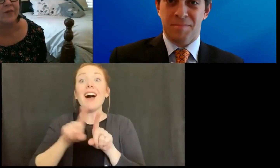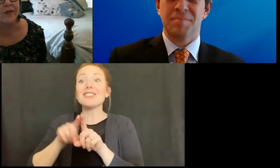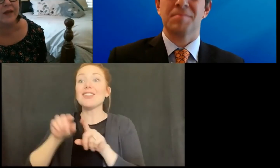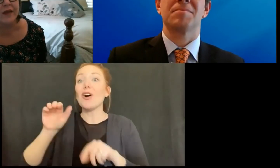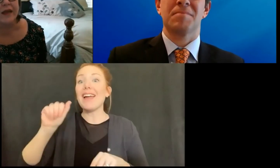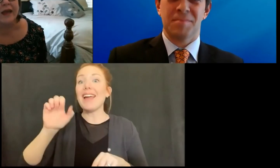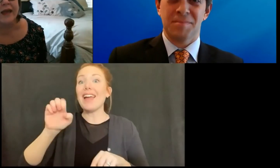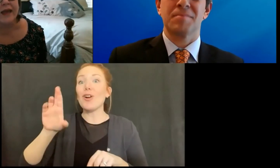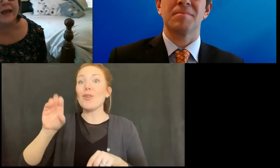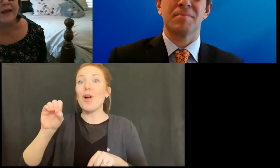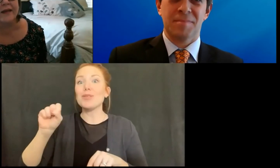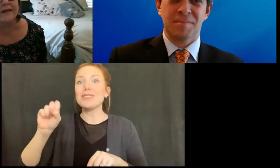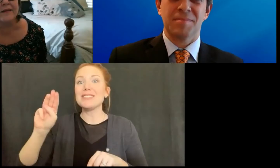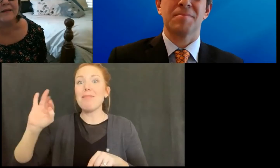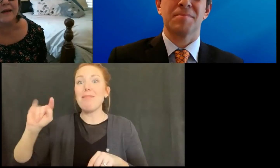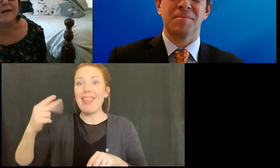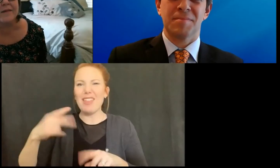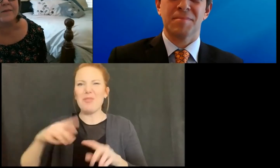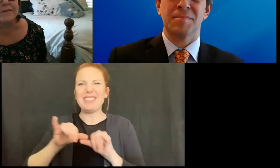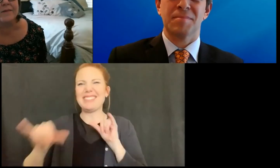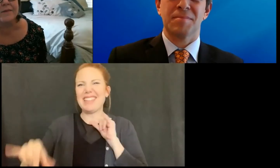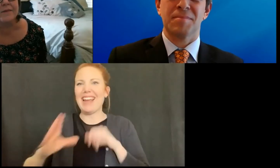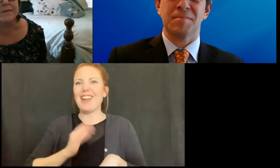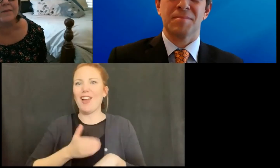hotel, and